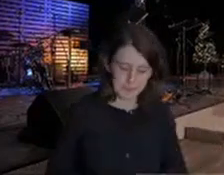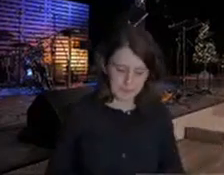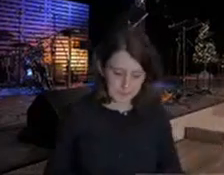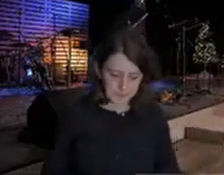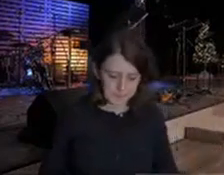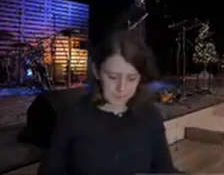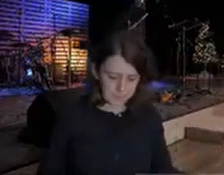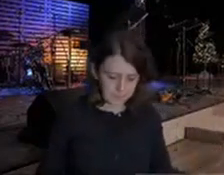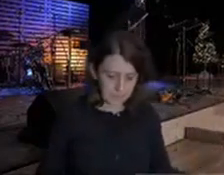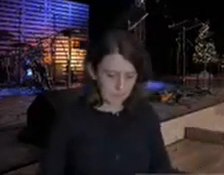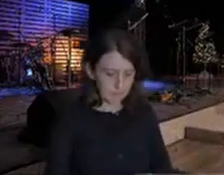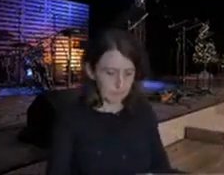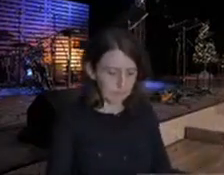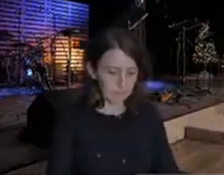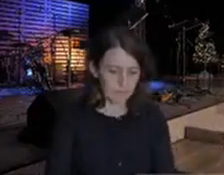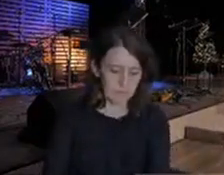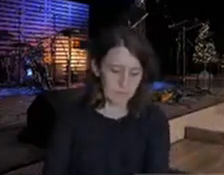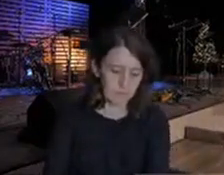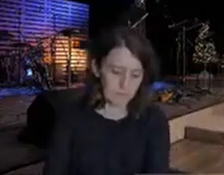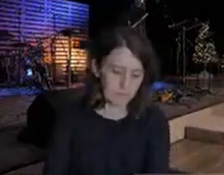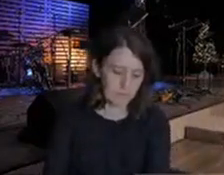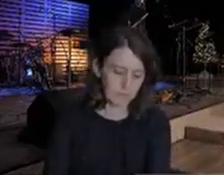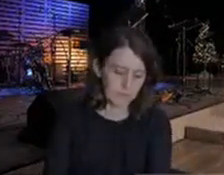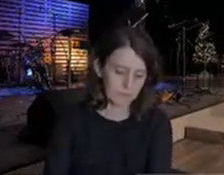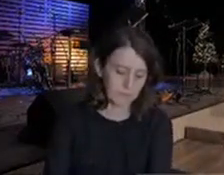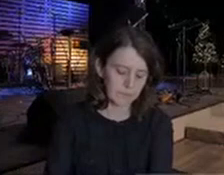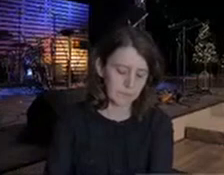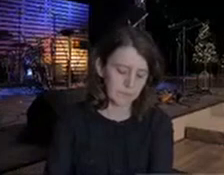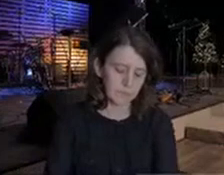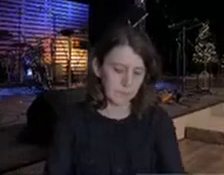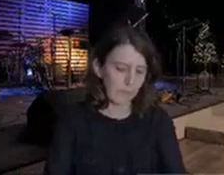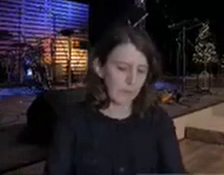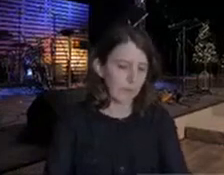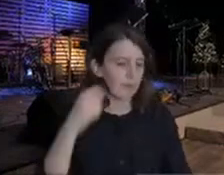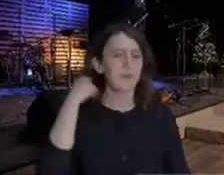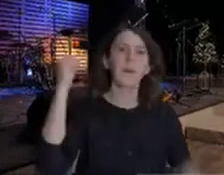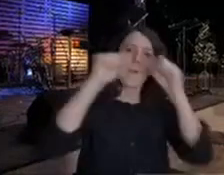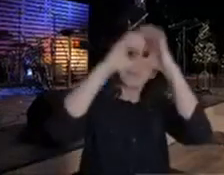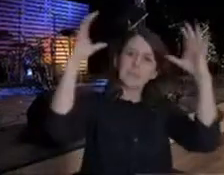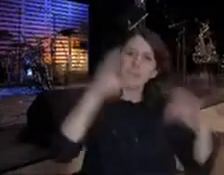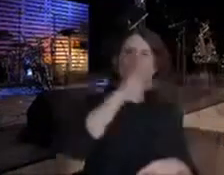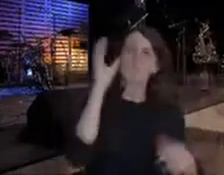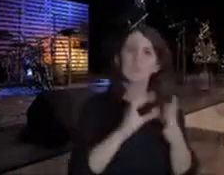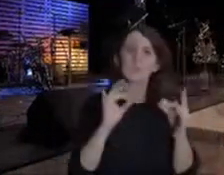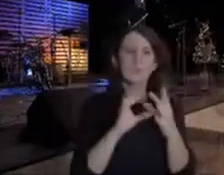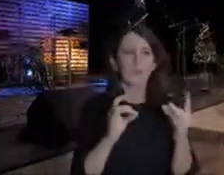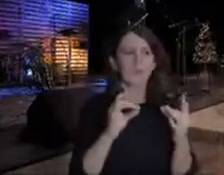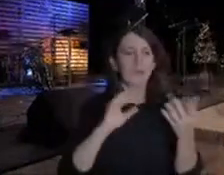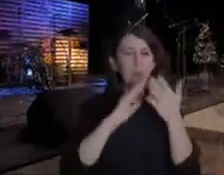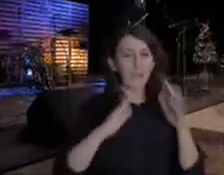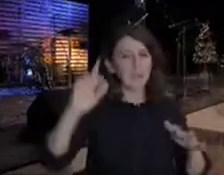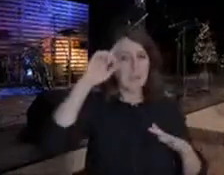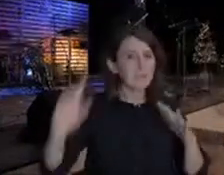rests. Now, when you get to you picture the Christmas story, I don't know about you, but peace is not necessarily the first thing that comes